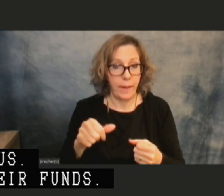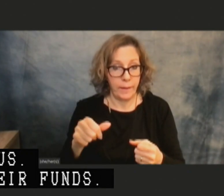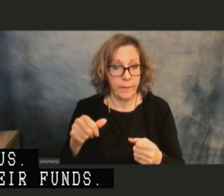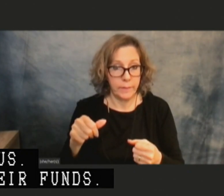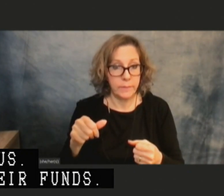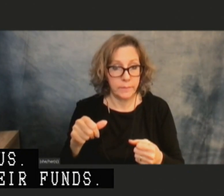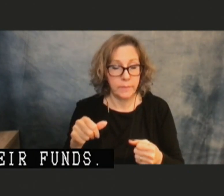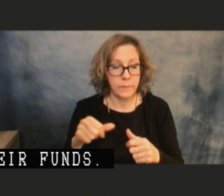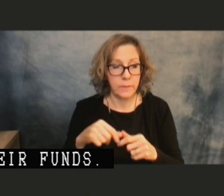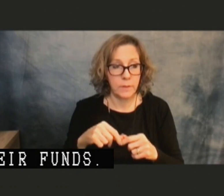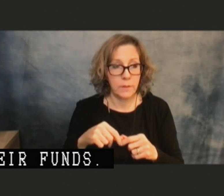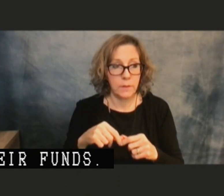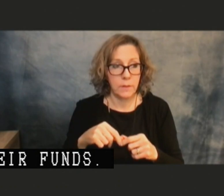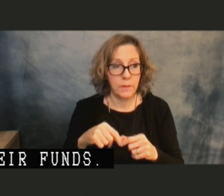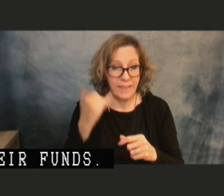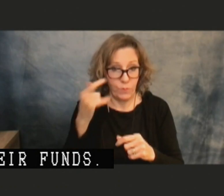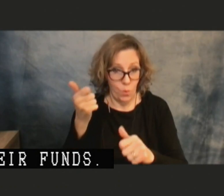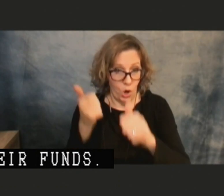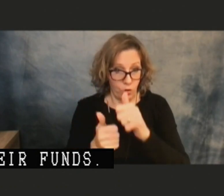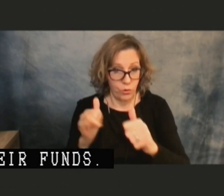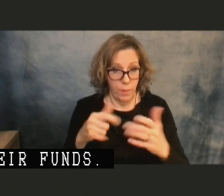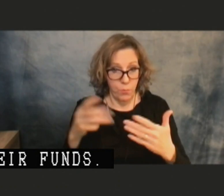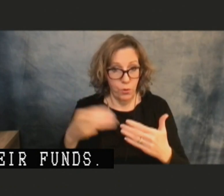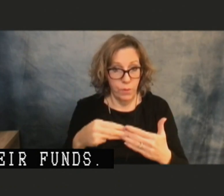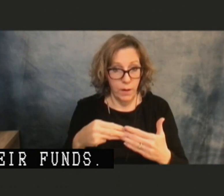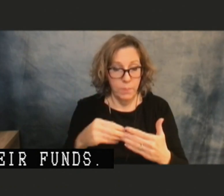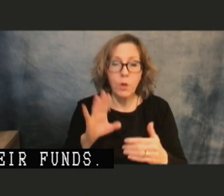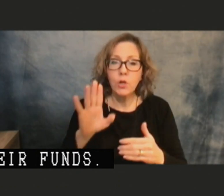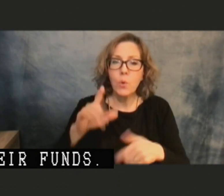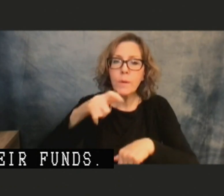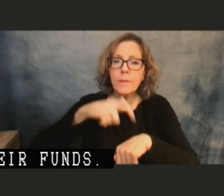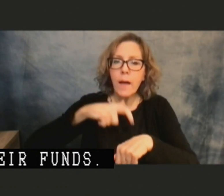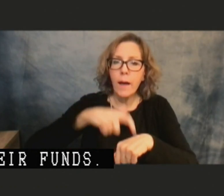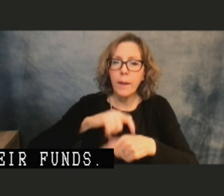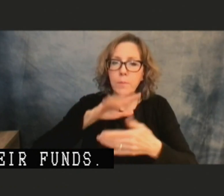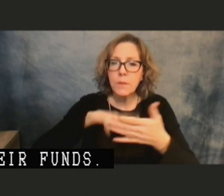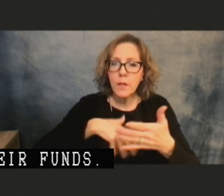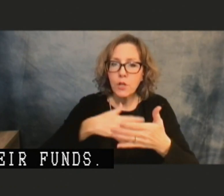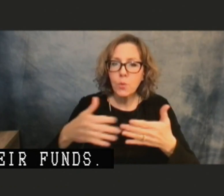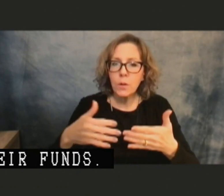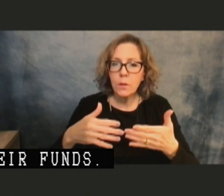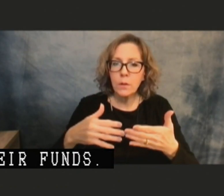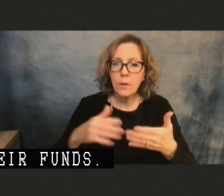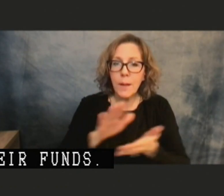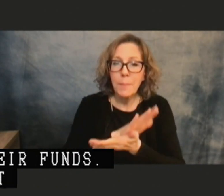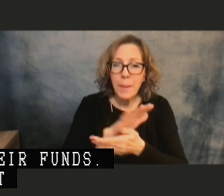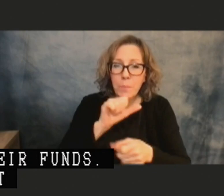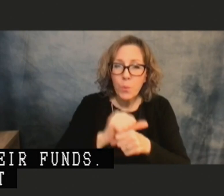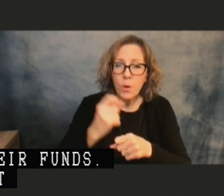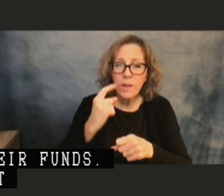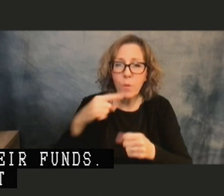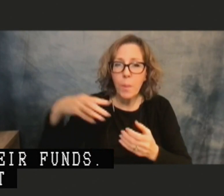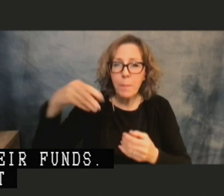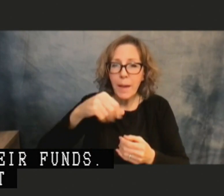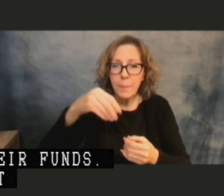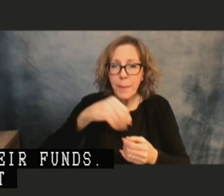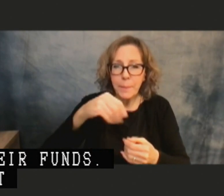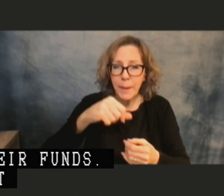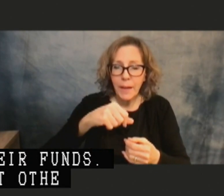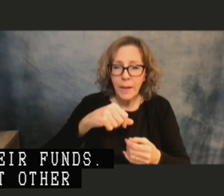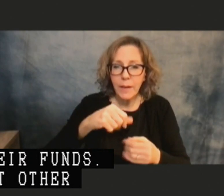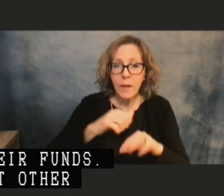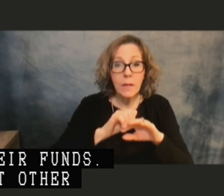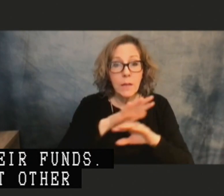you now send your timesheets and all of your paperwork and information to one